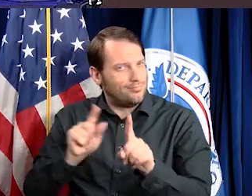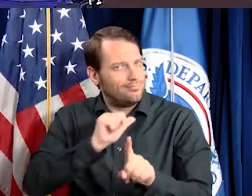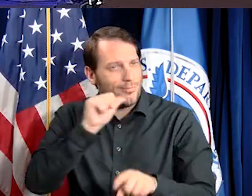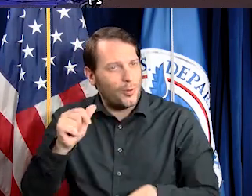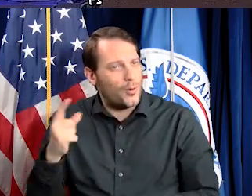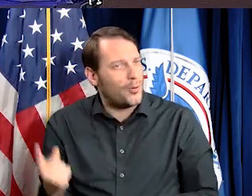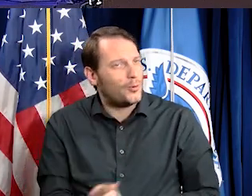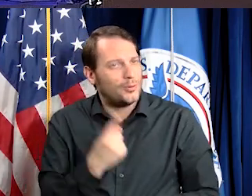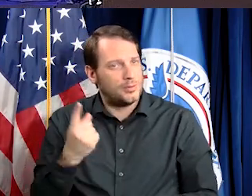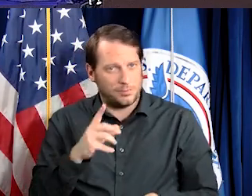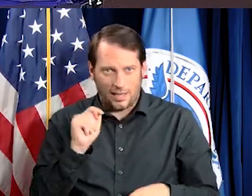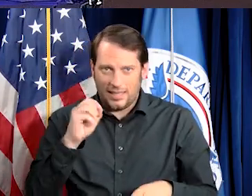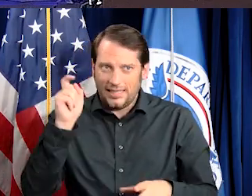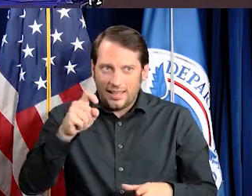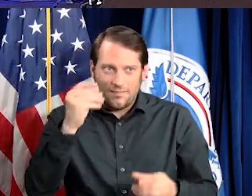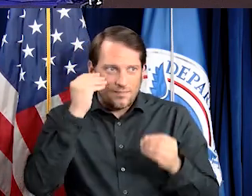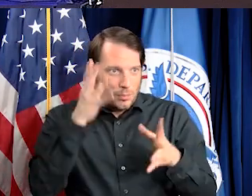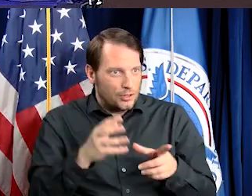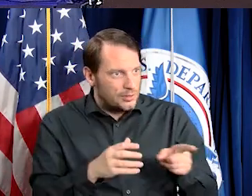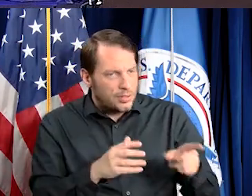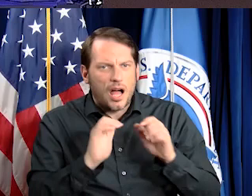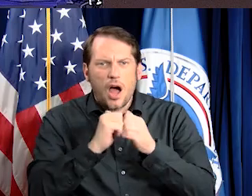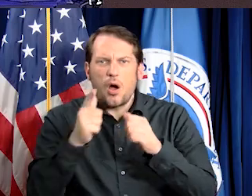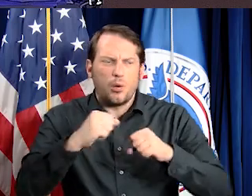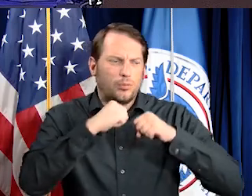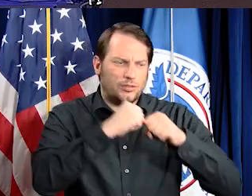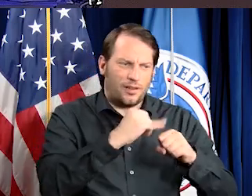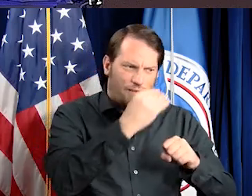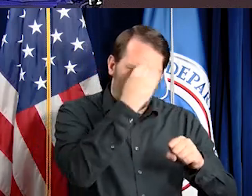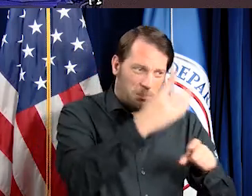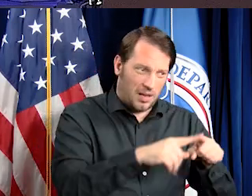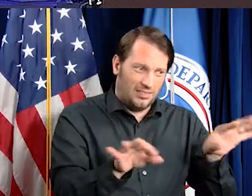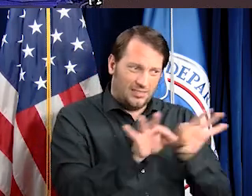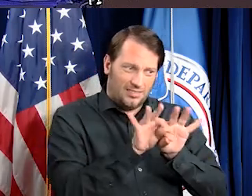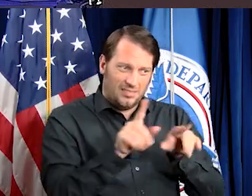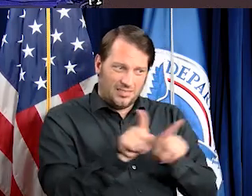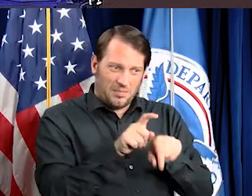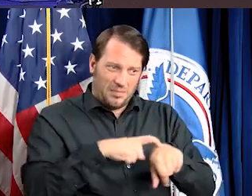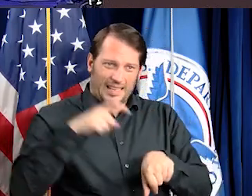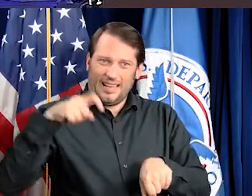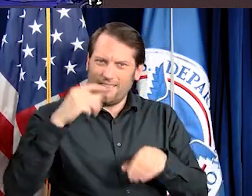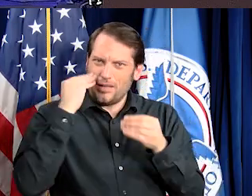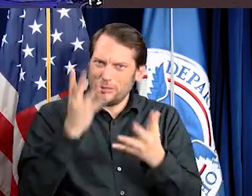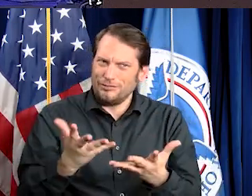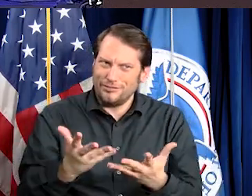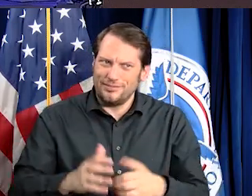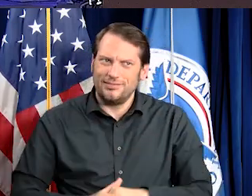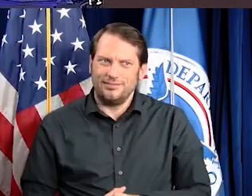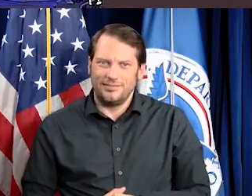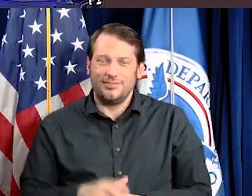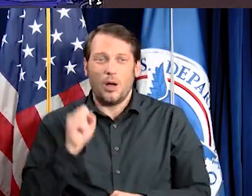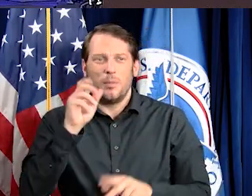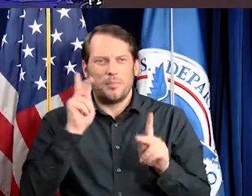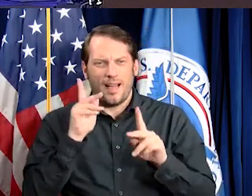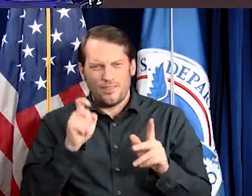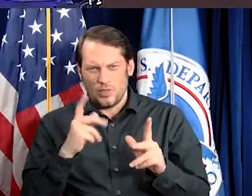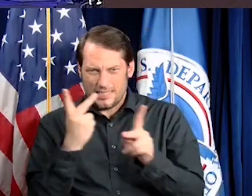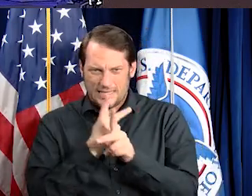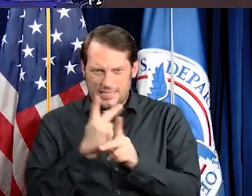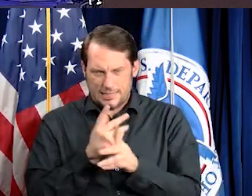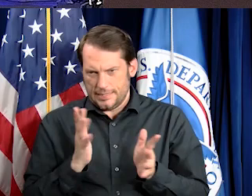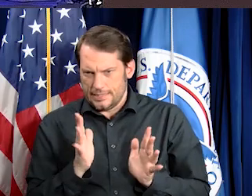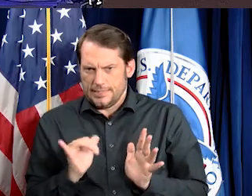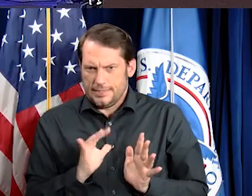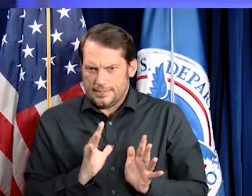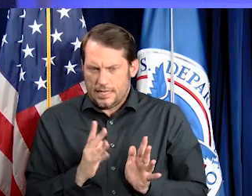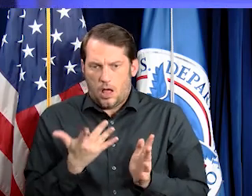It's a very difficult issue, but there are some folks really trying to figure out how do you still share the information but also protect